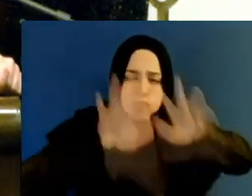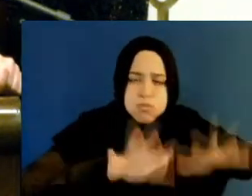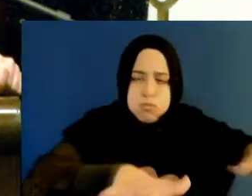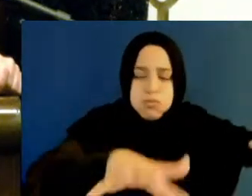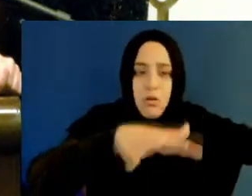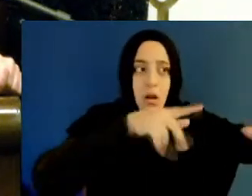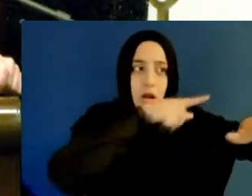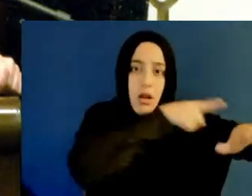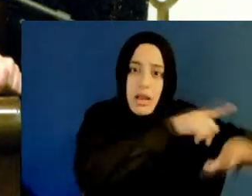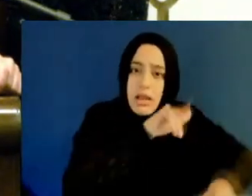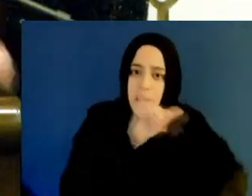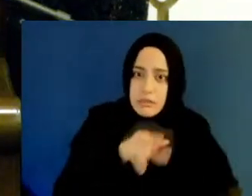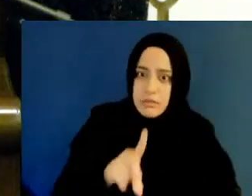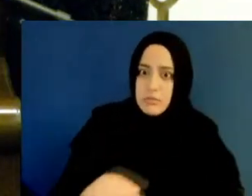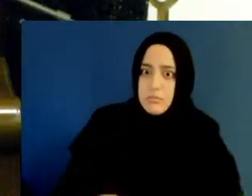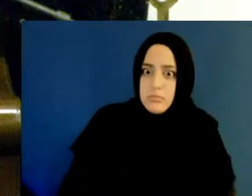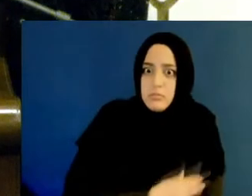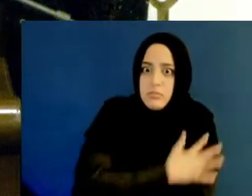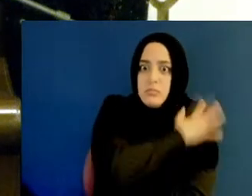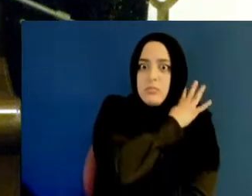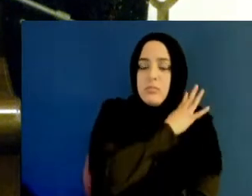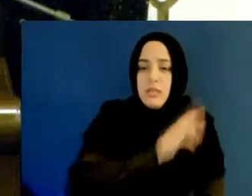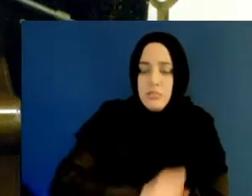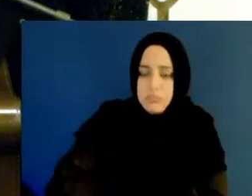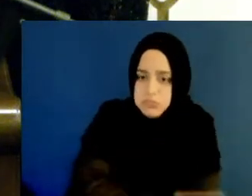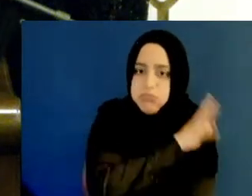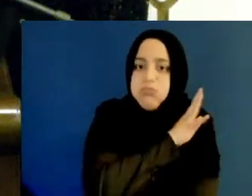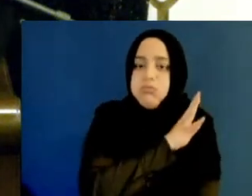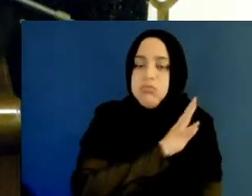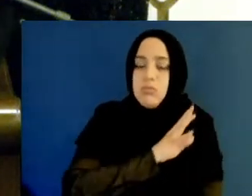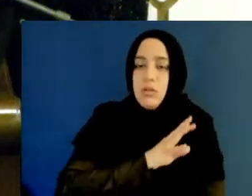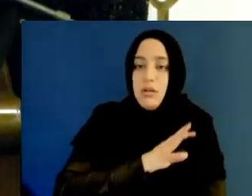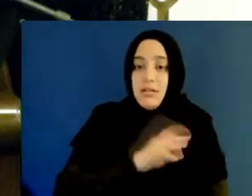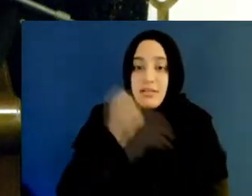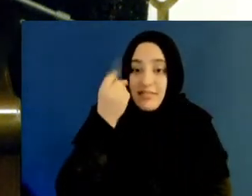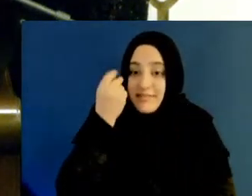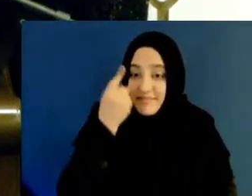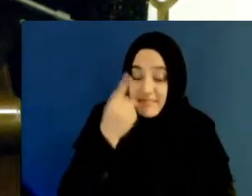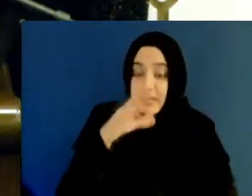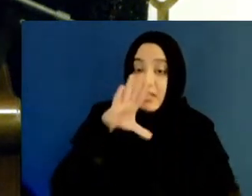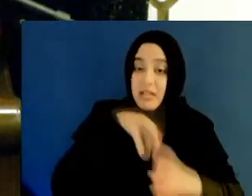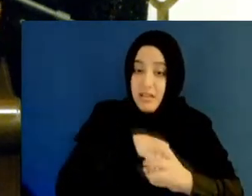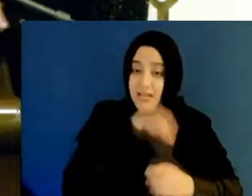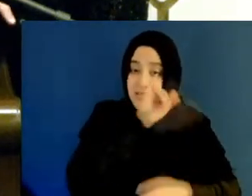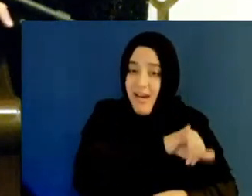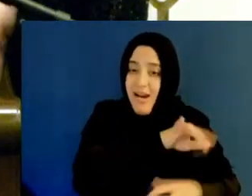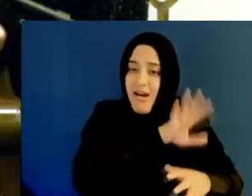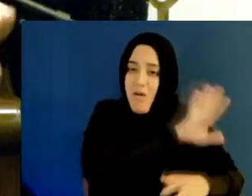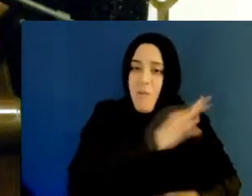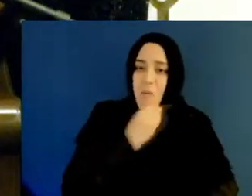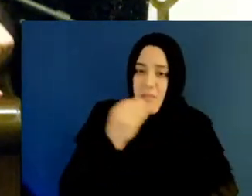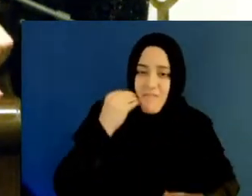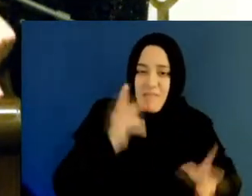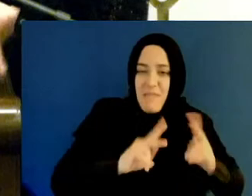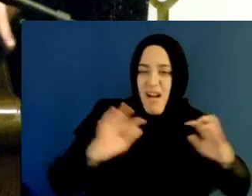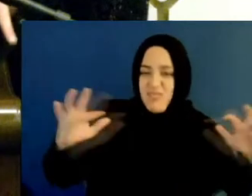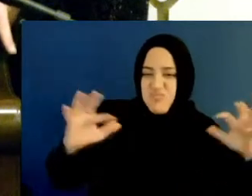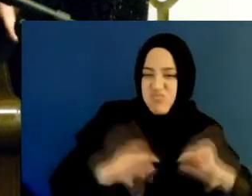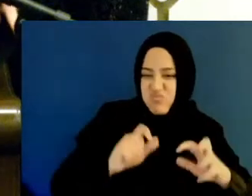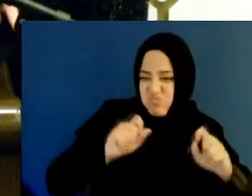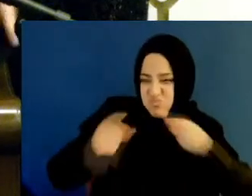darbar of Yazid was that they were mocking Rasulullah, saying that today we have taken revenge